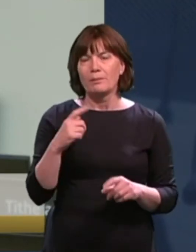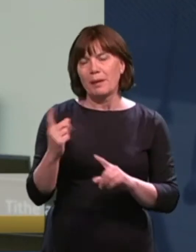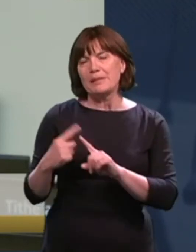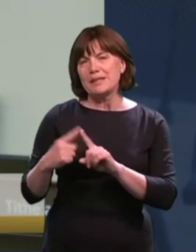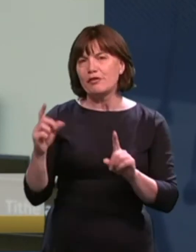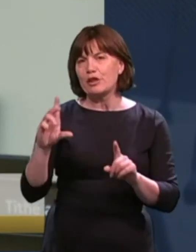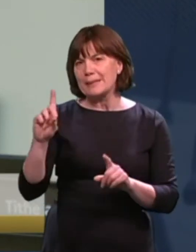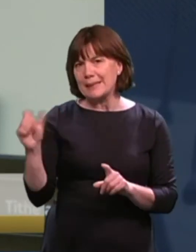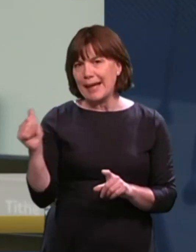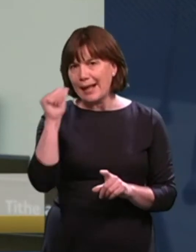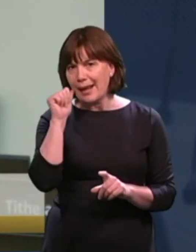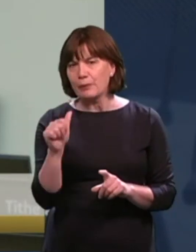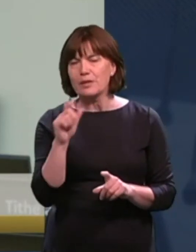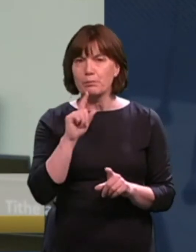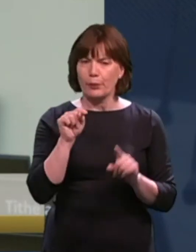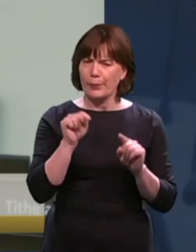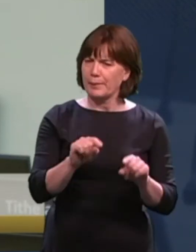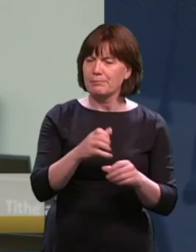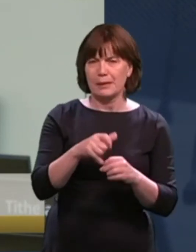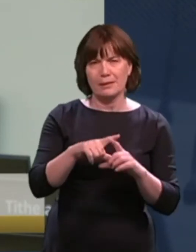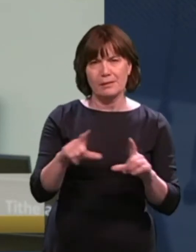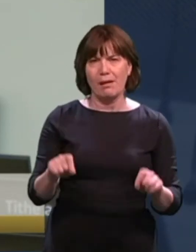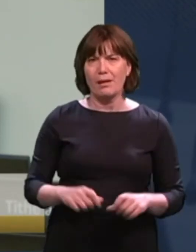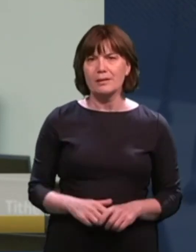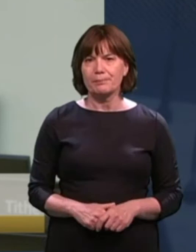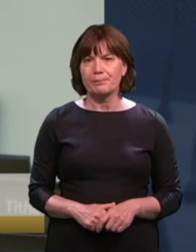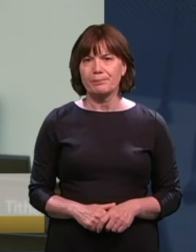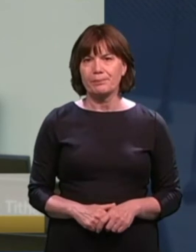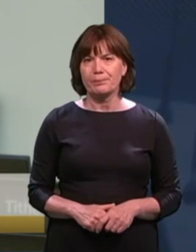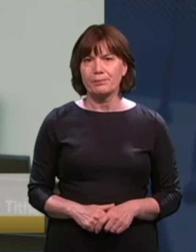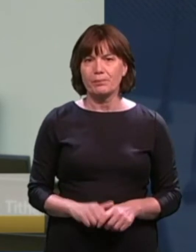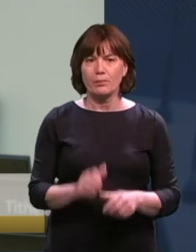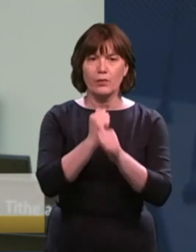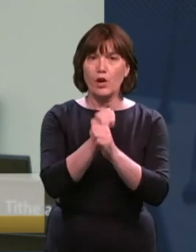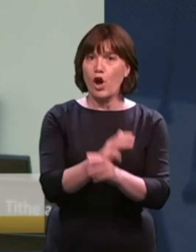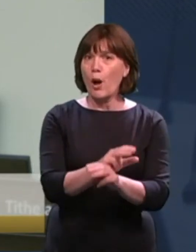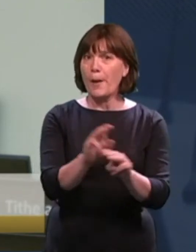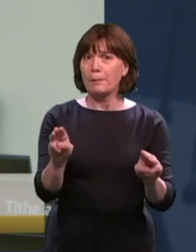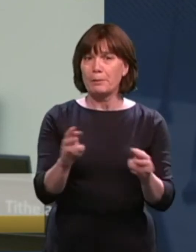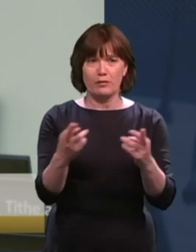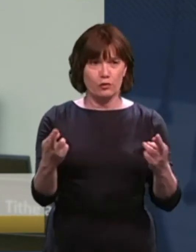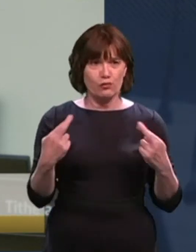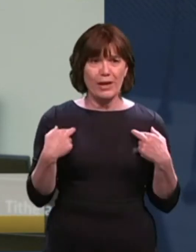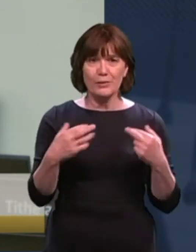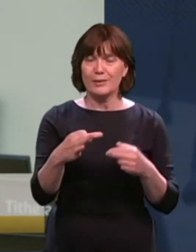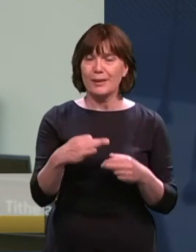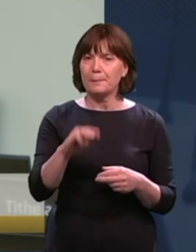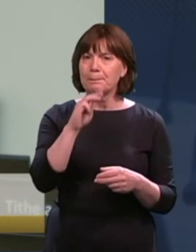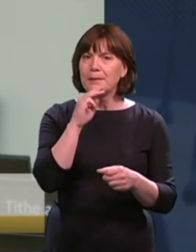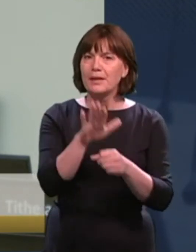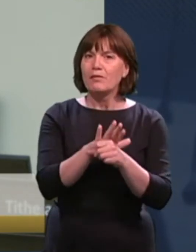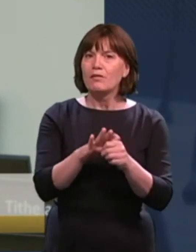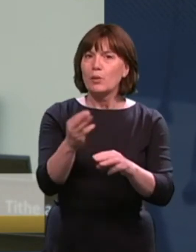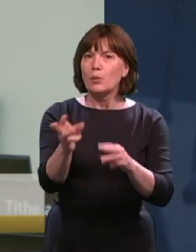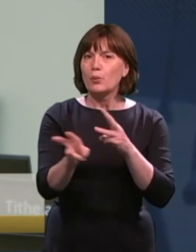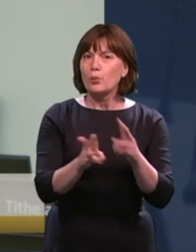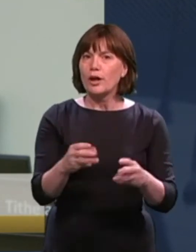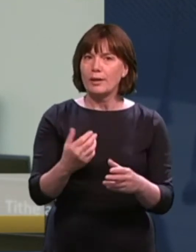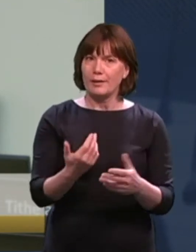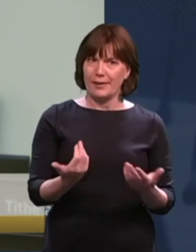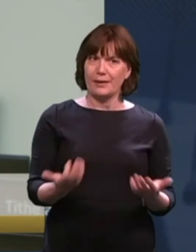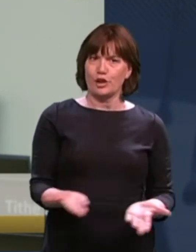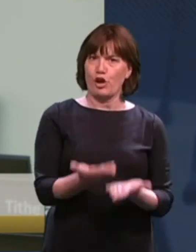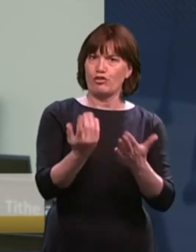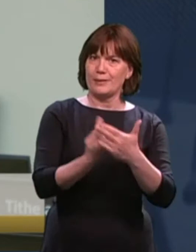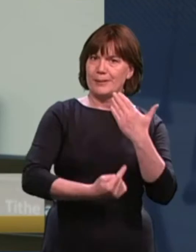But central to this, I suppose, is the appreciation that all people are entitled to meaningful employment as a kind of foundation for independent living, and people